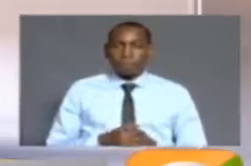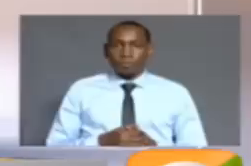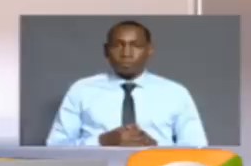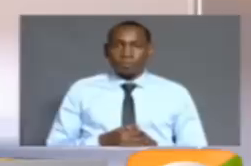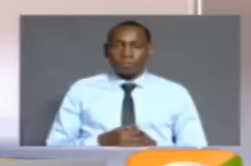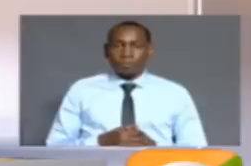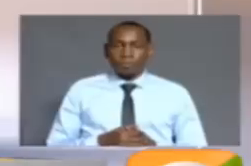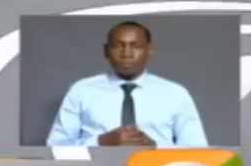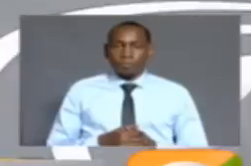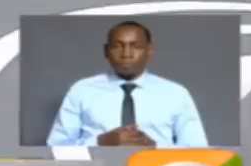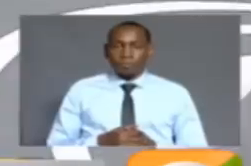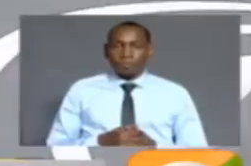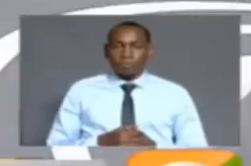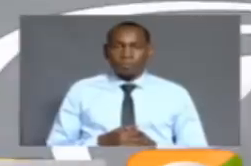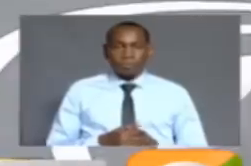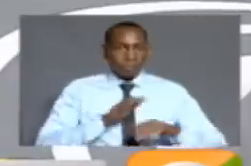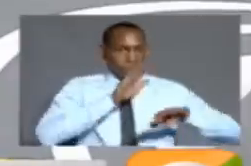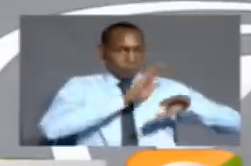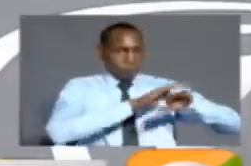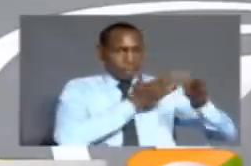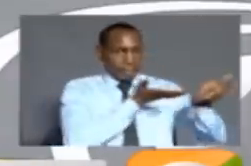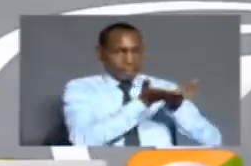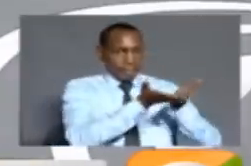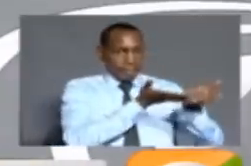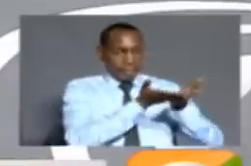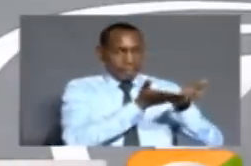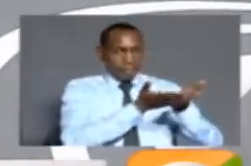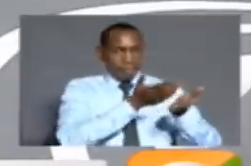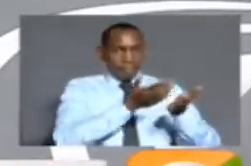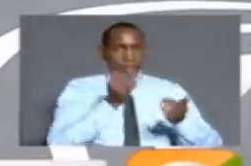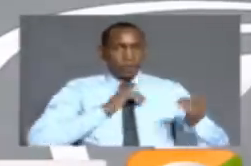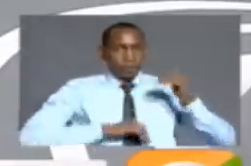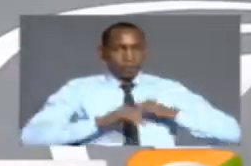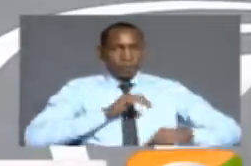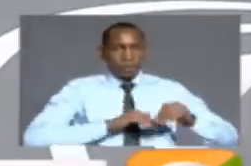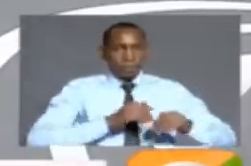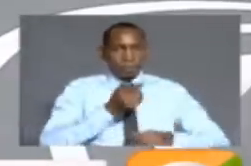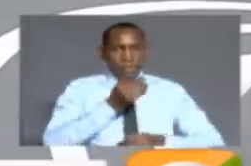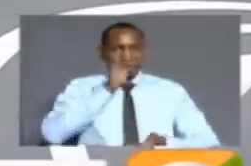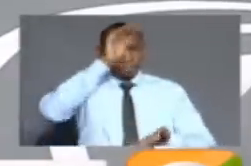majority voters get? Good services, less